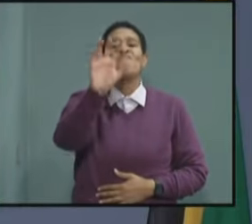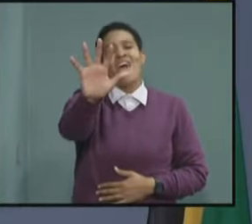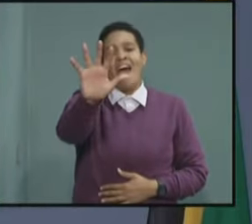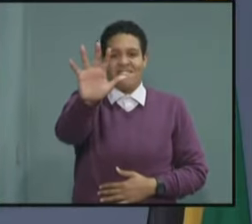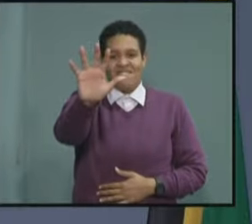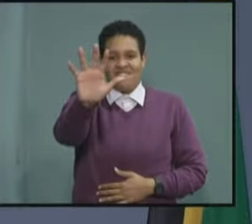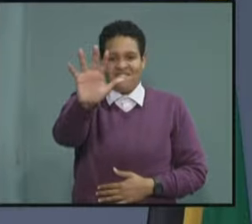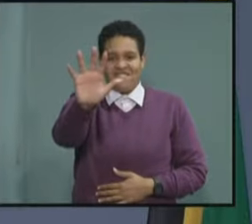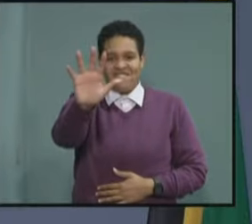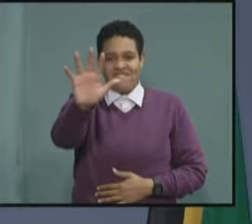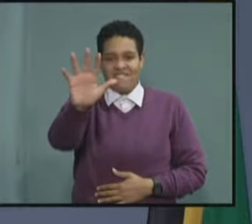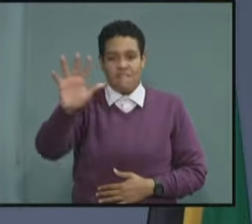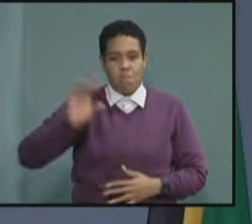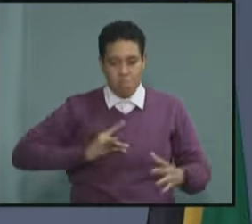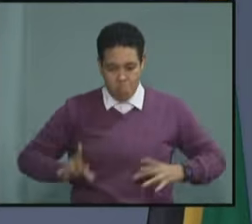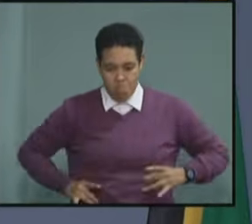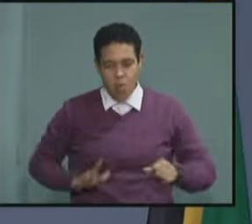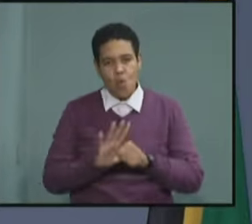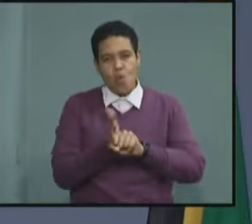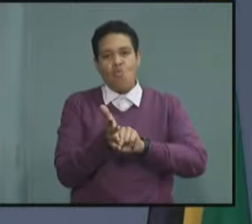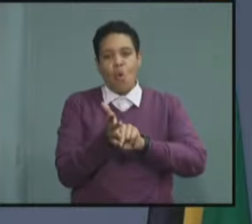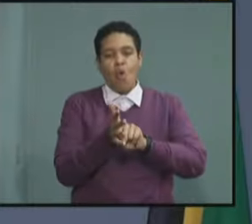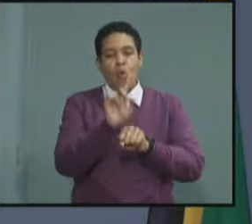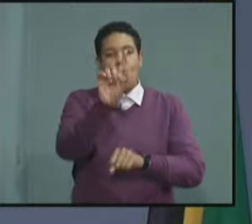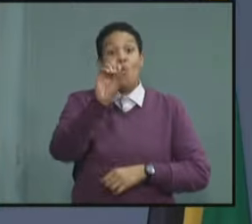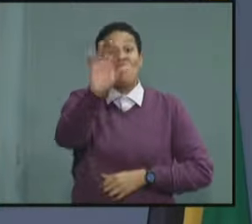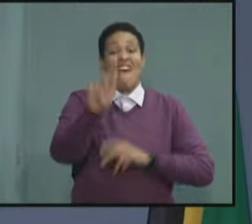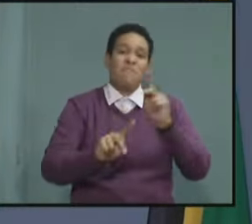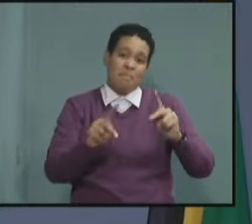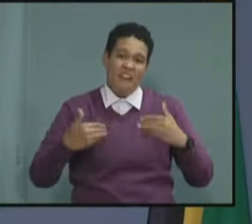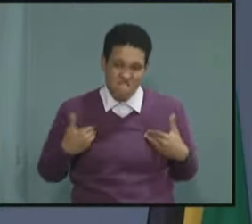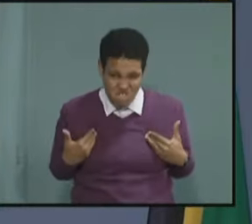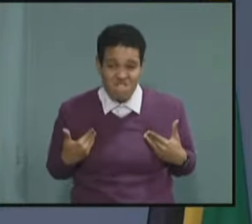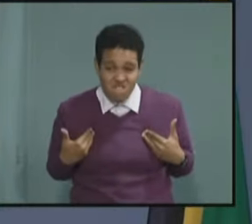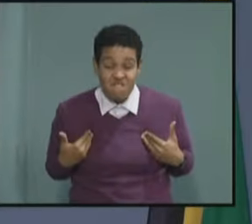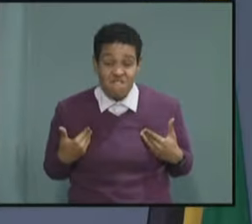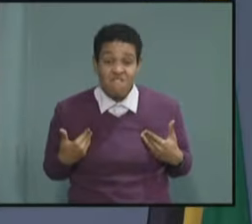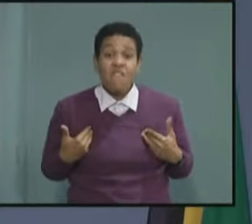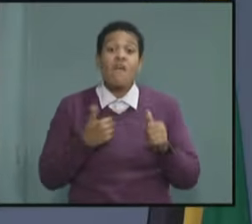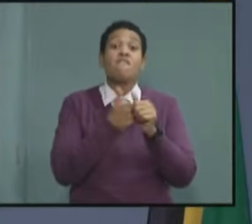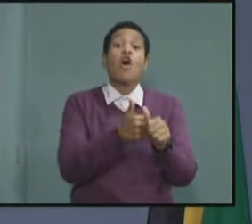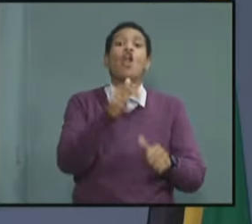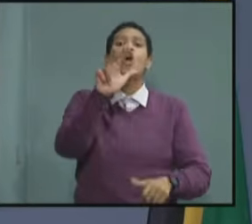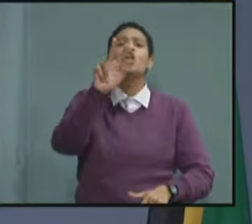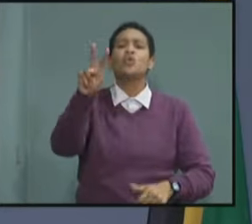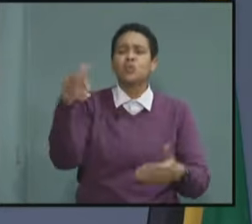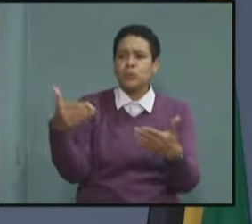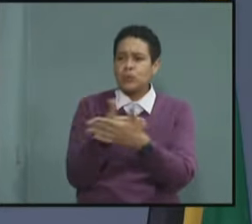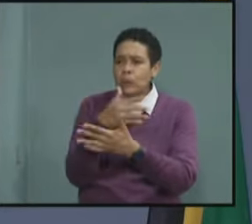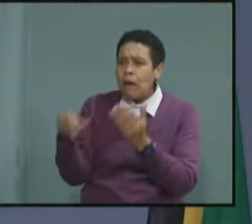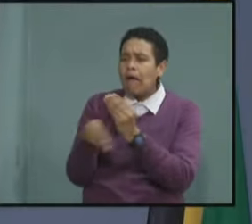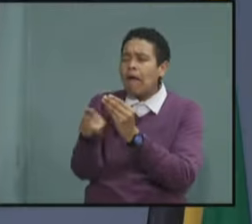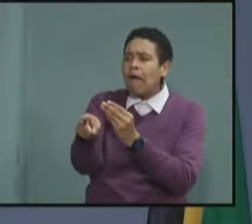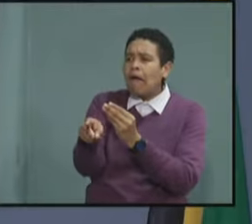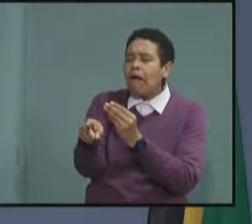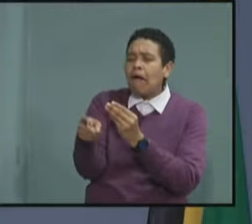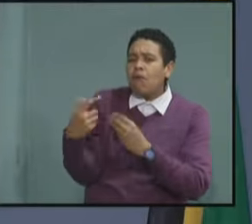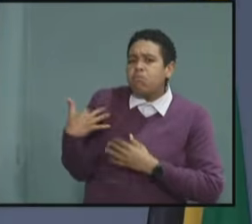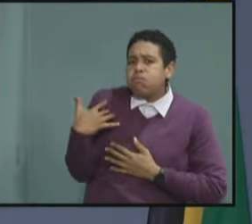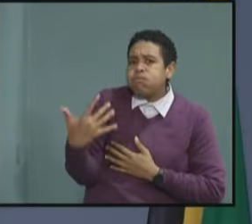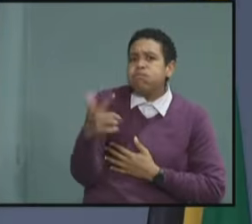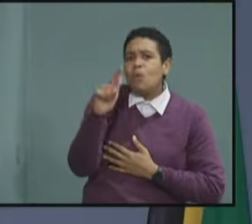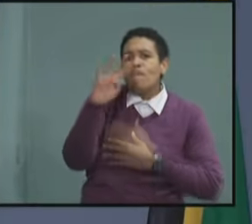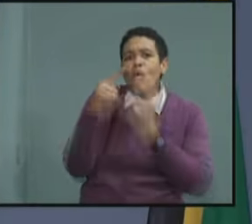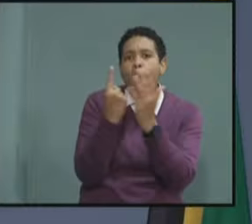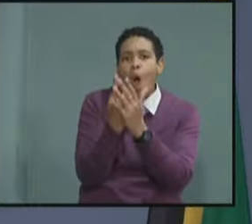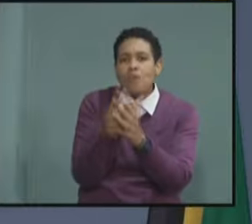105 cases of COVID-19. This follows 32 new additions over the last 24